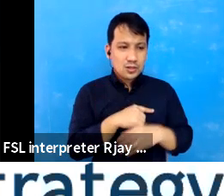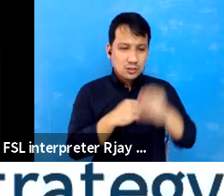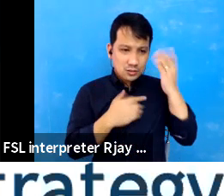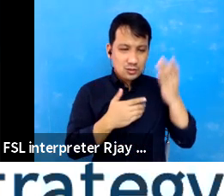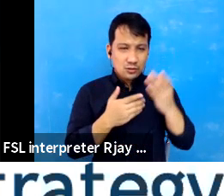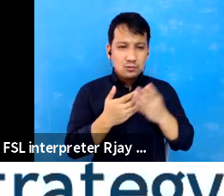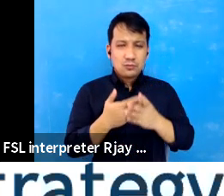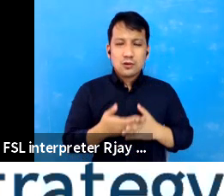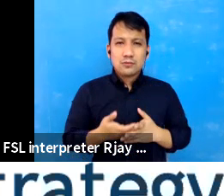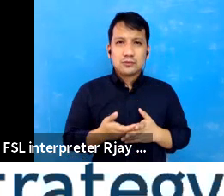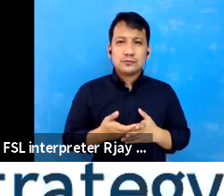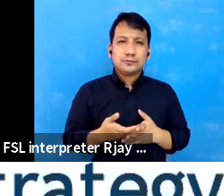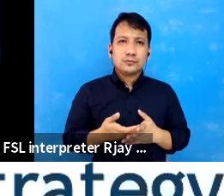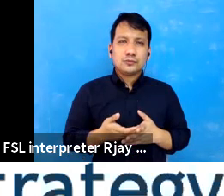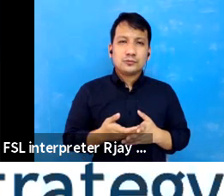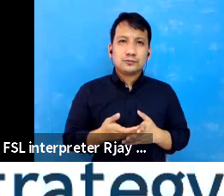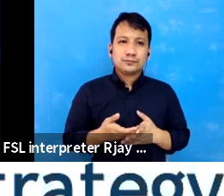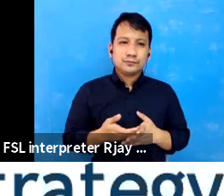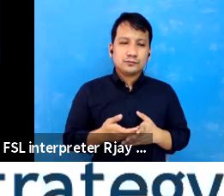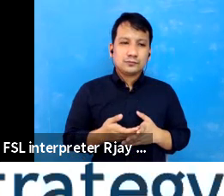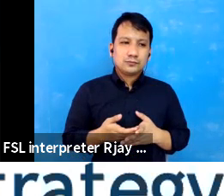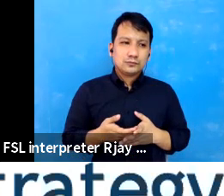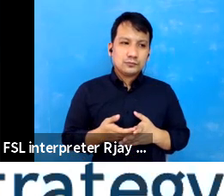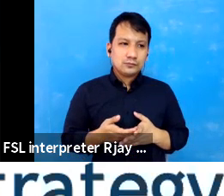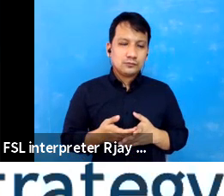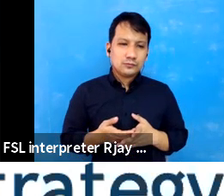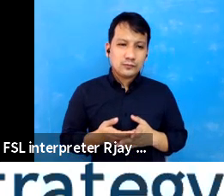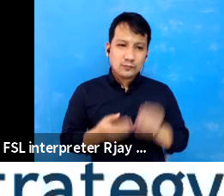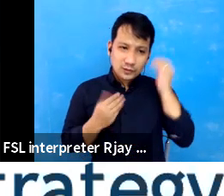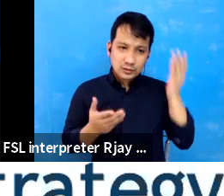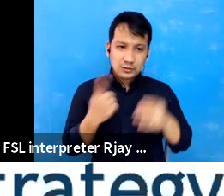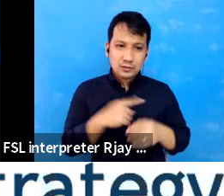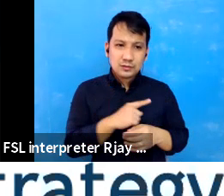is using this or recognizes this, and that's why we are